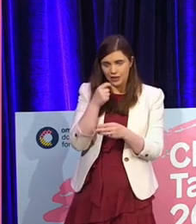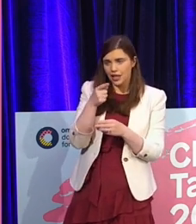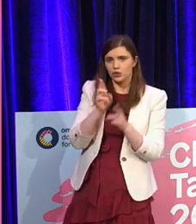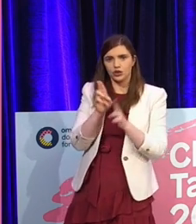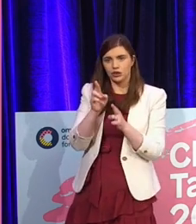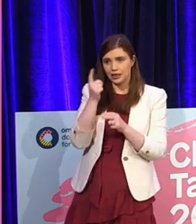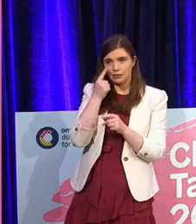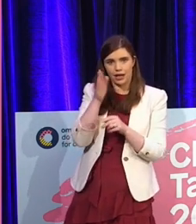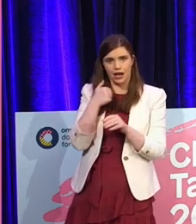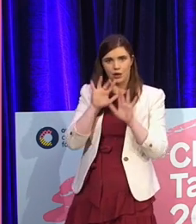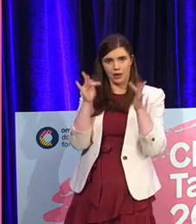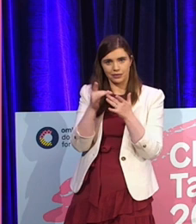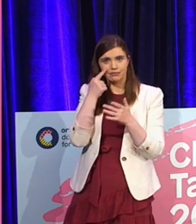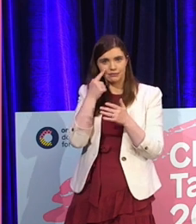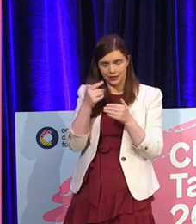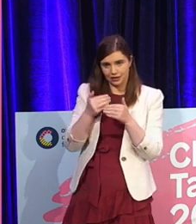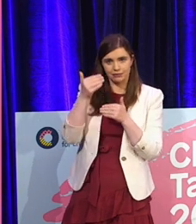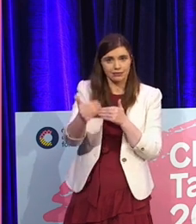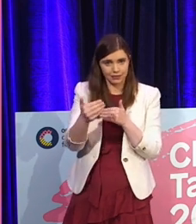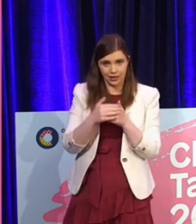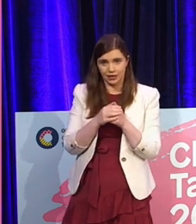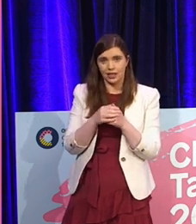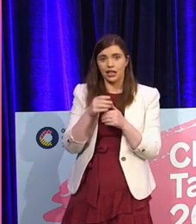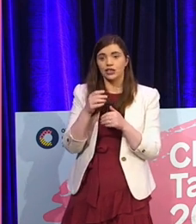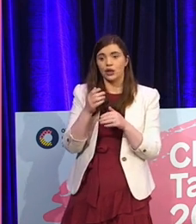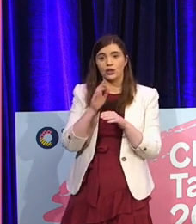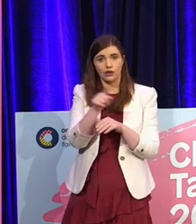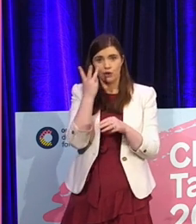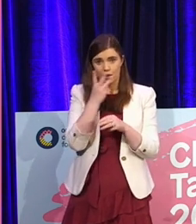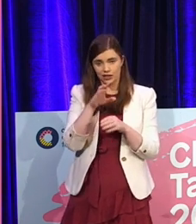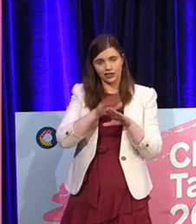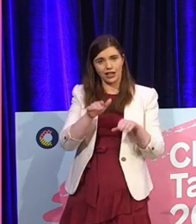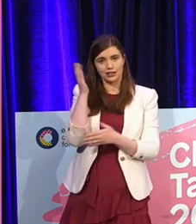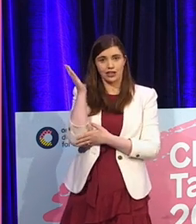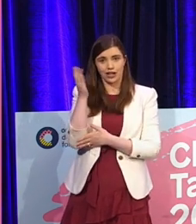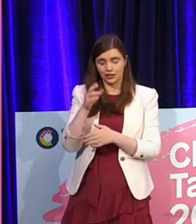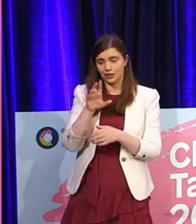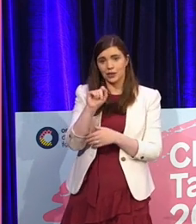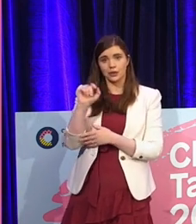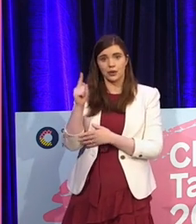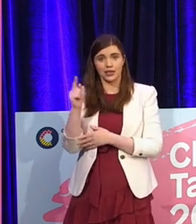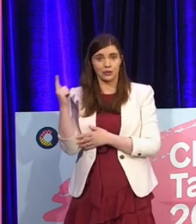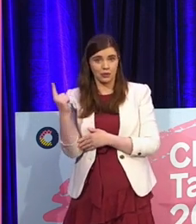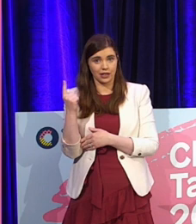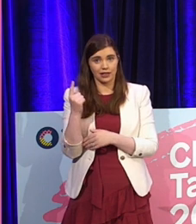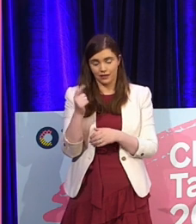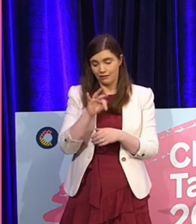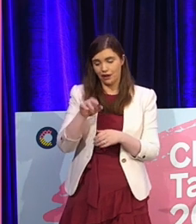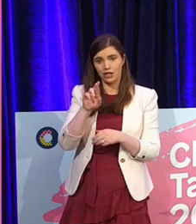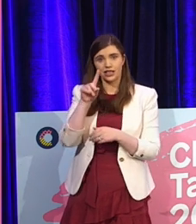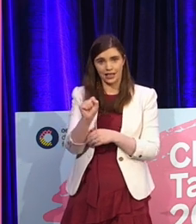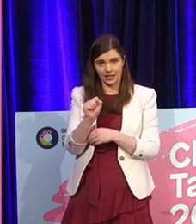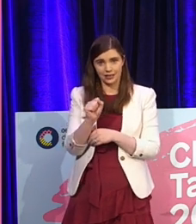involved. You've been watching Child Talks 2021, coming to you live from RDS. My name is Oisin Putt. And I'm Catherine Amasan.